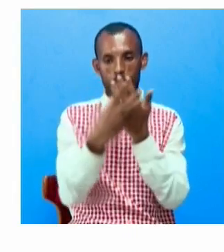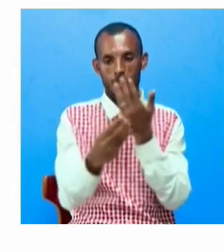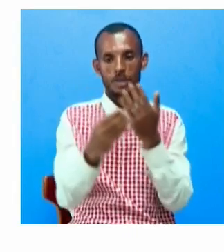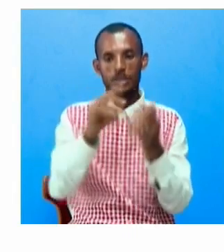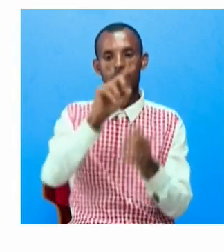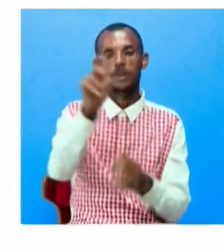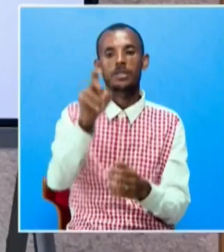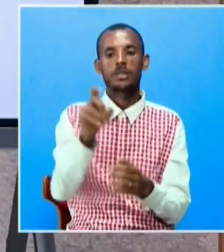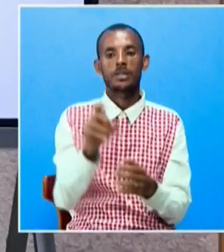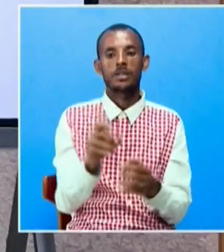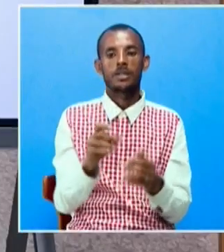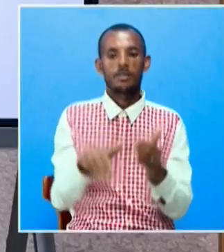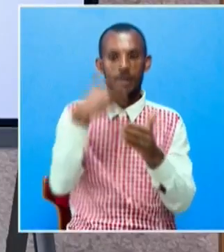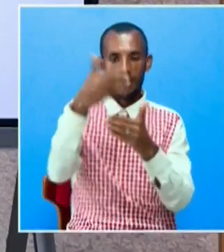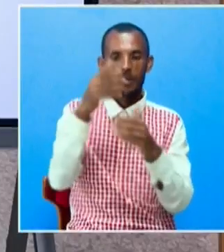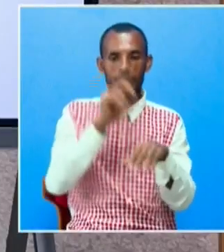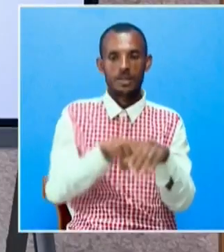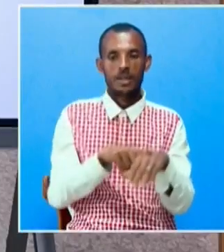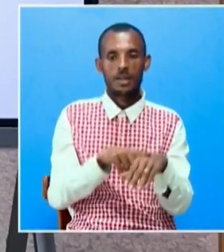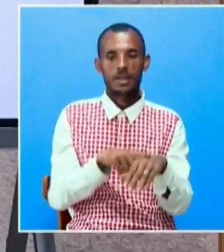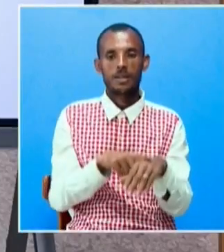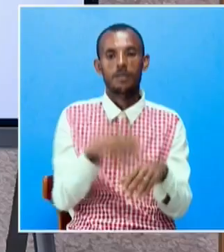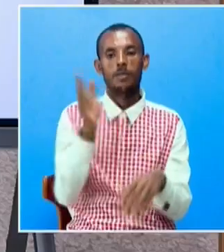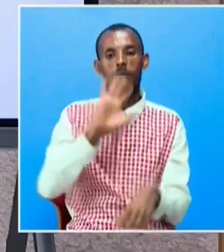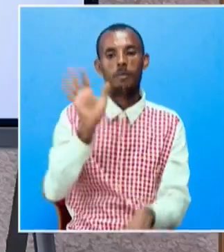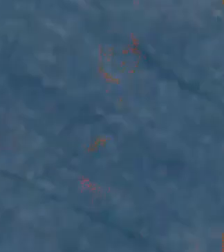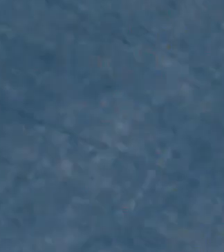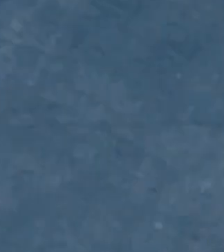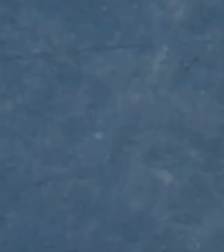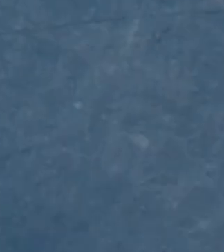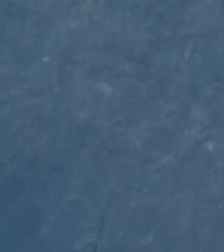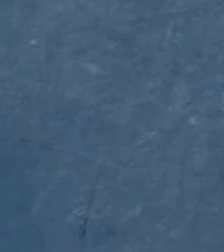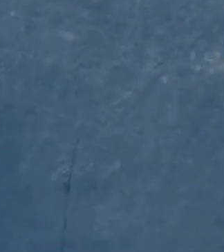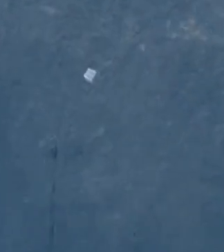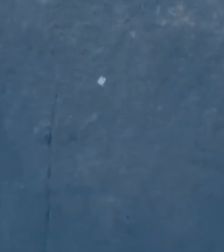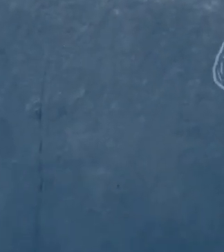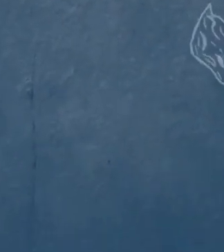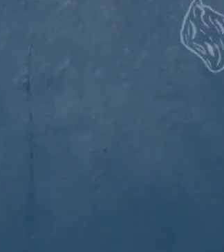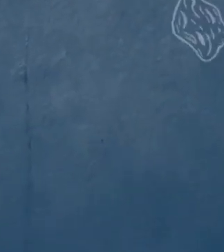question. Until next lesson, goodbye.